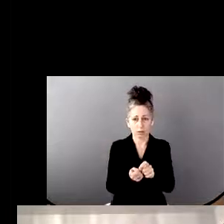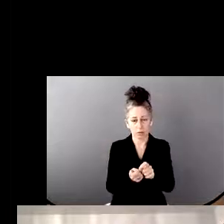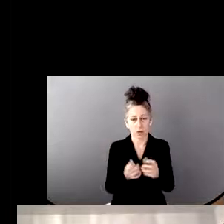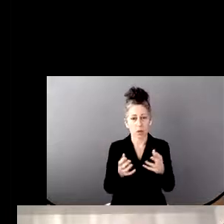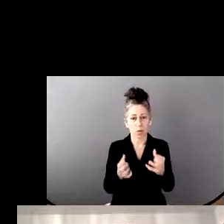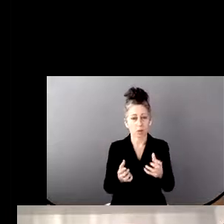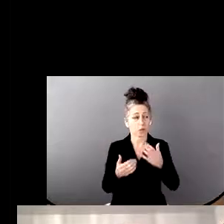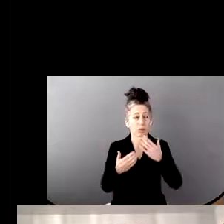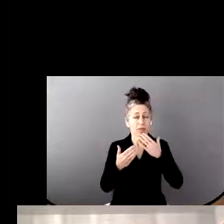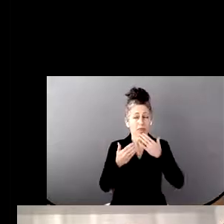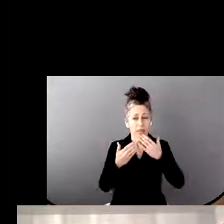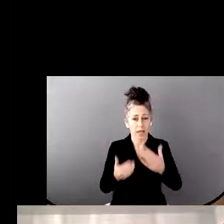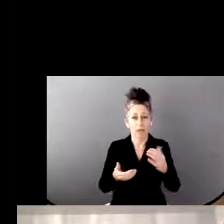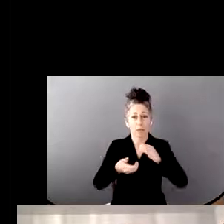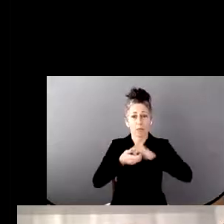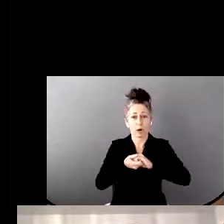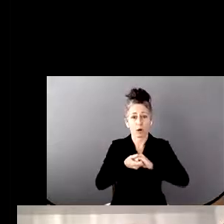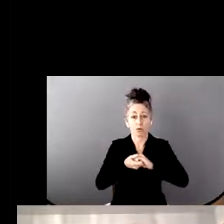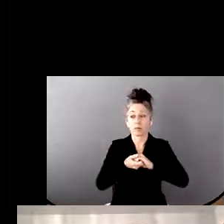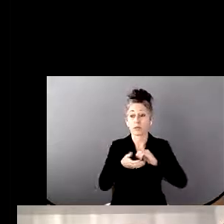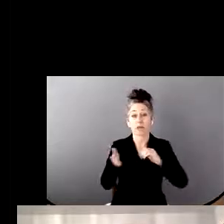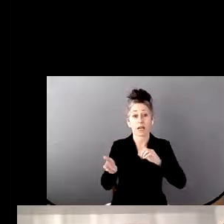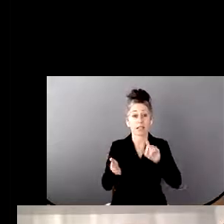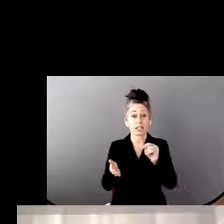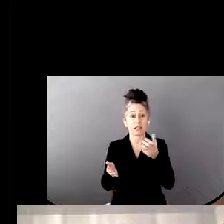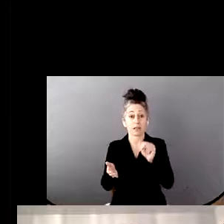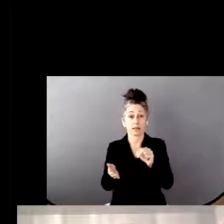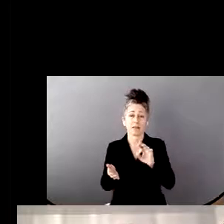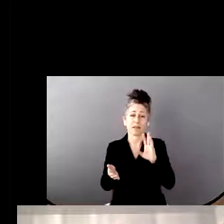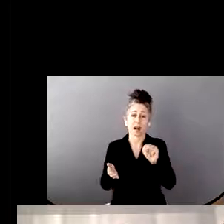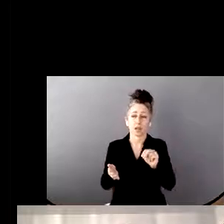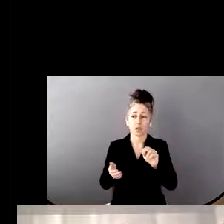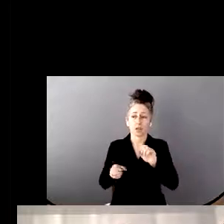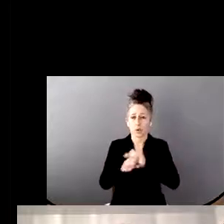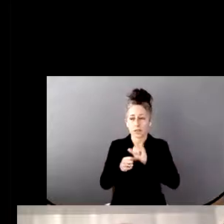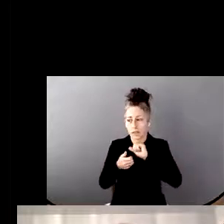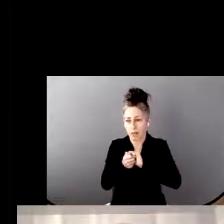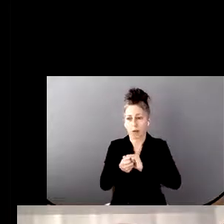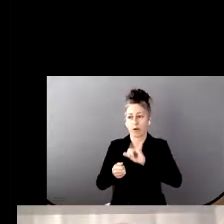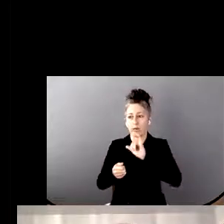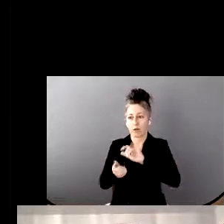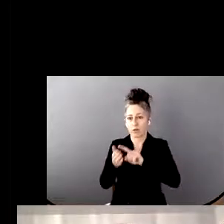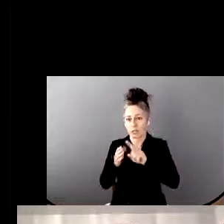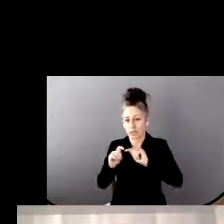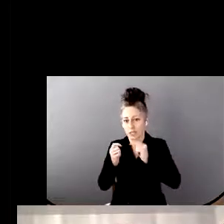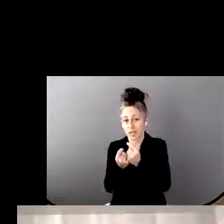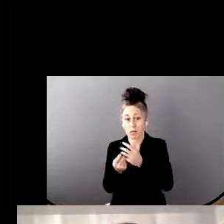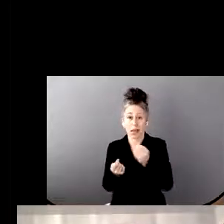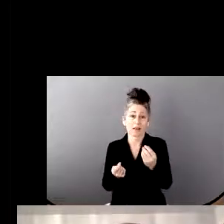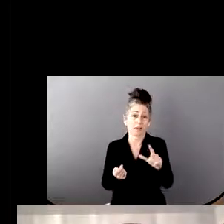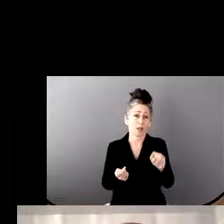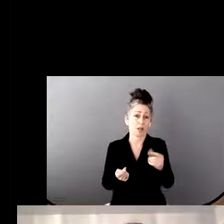huge thank you to our partners at Langston. It was really fun collaborating with their great research team there, and our logo colors matched,